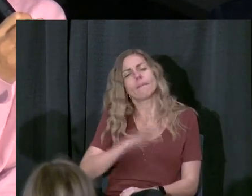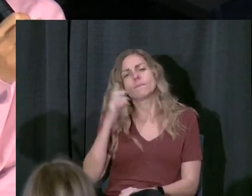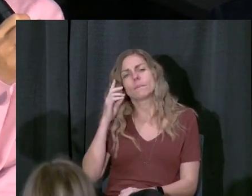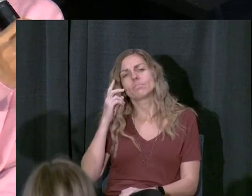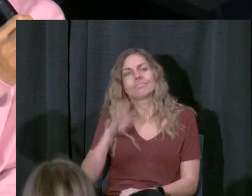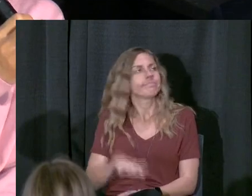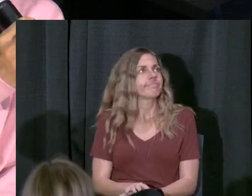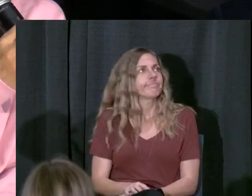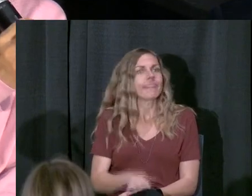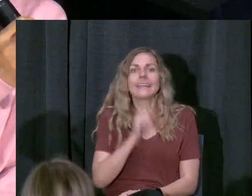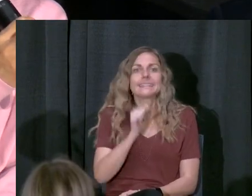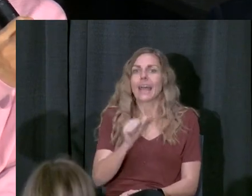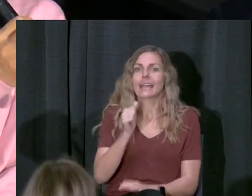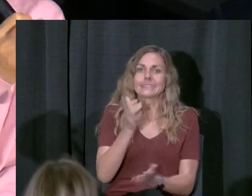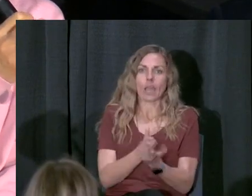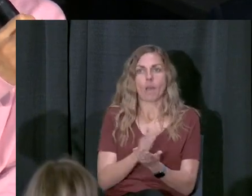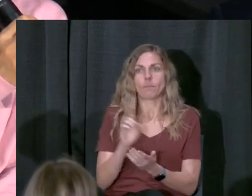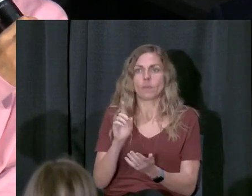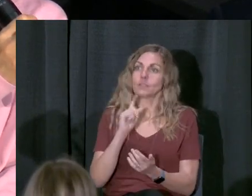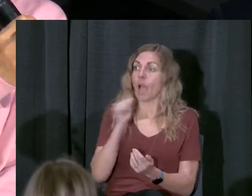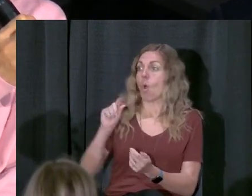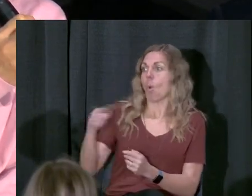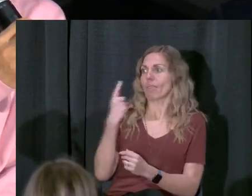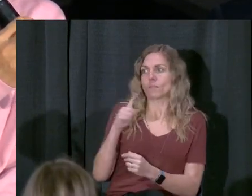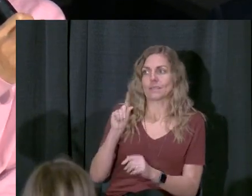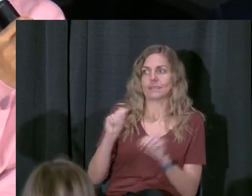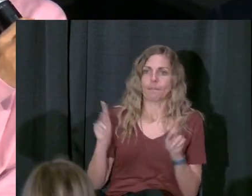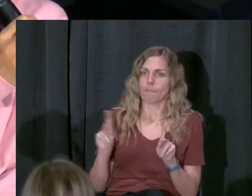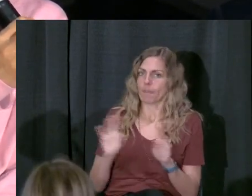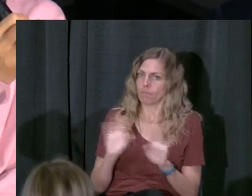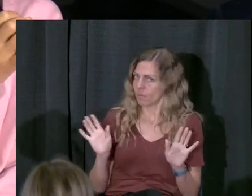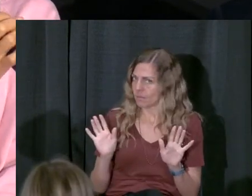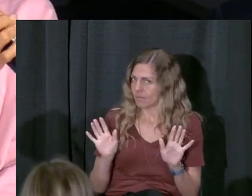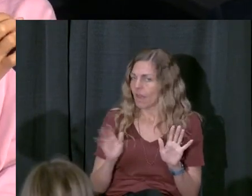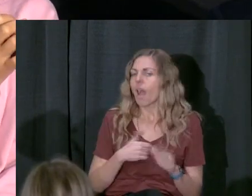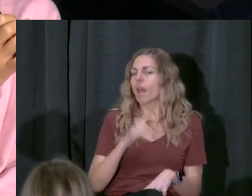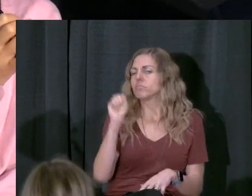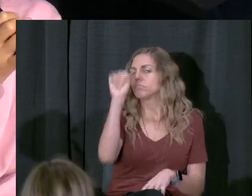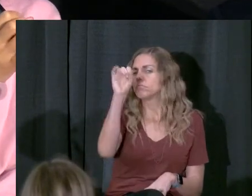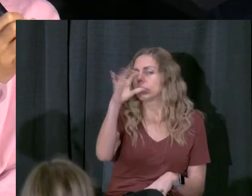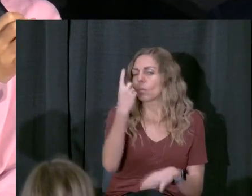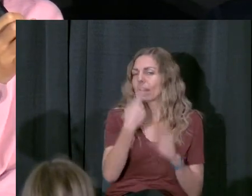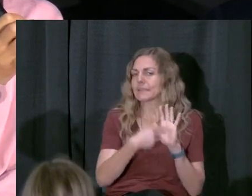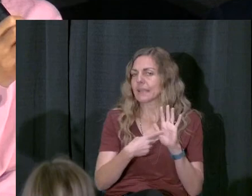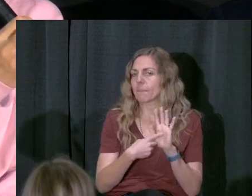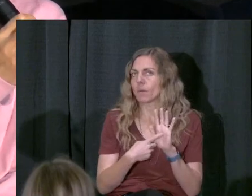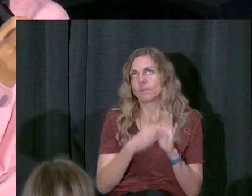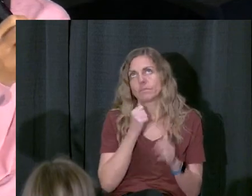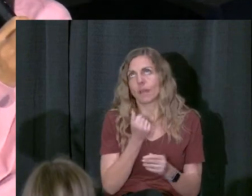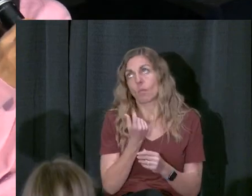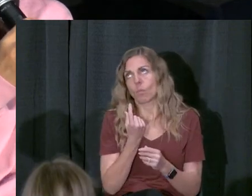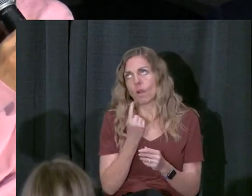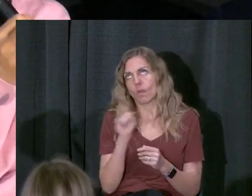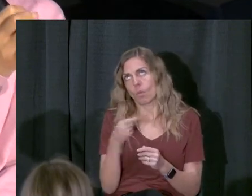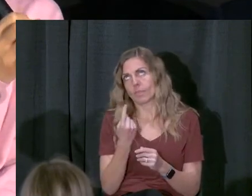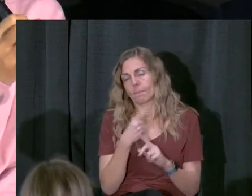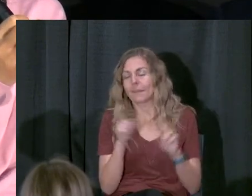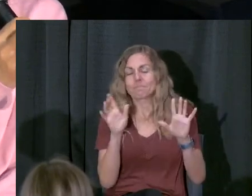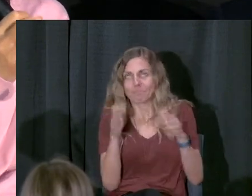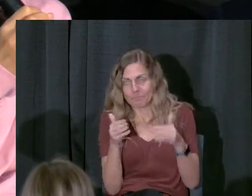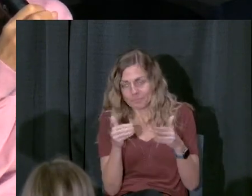it doesn't stop there. So let me give you one example, or not only one, but anyway.